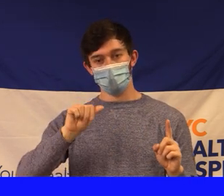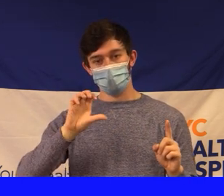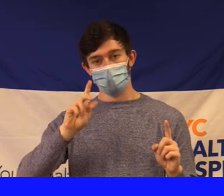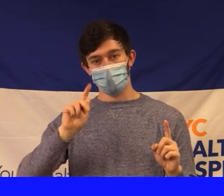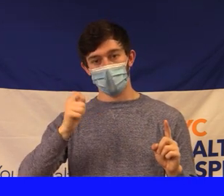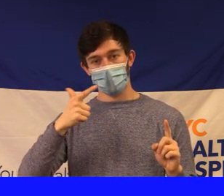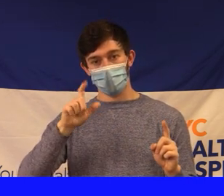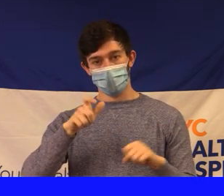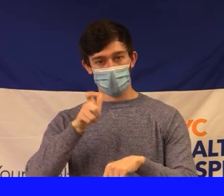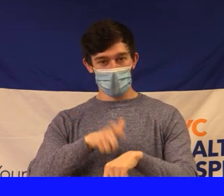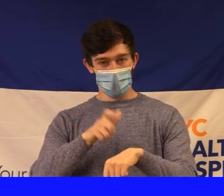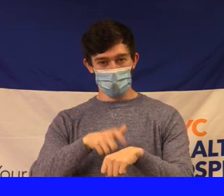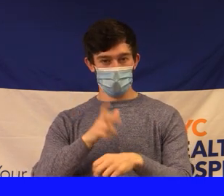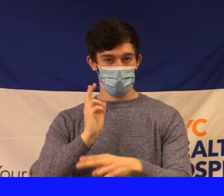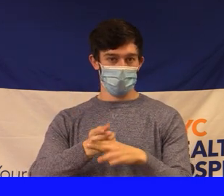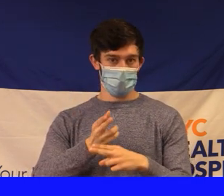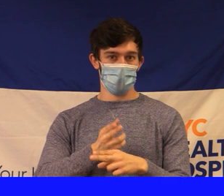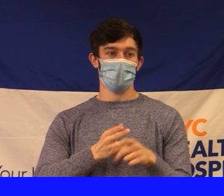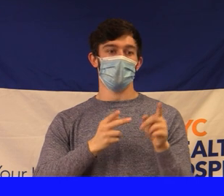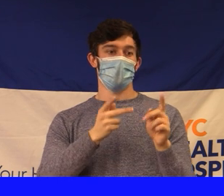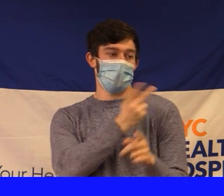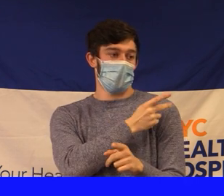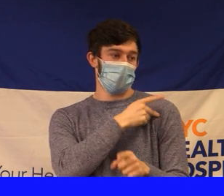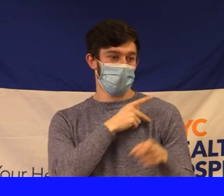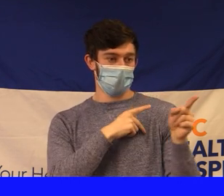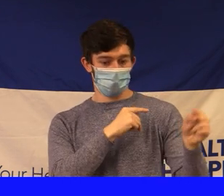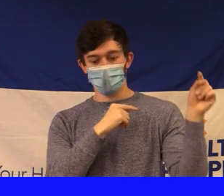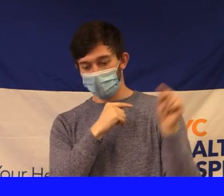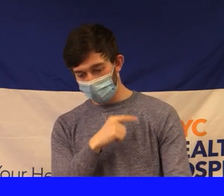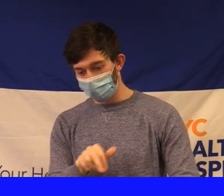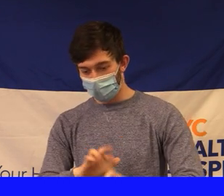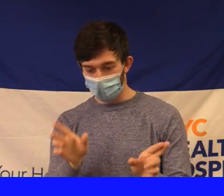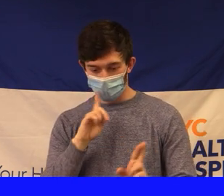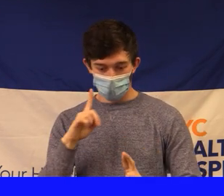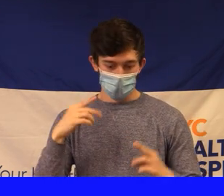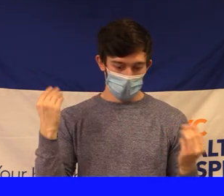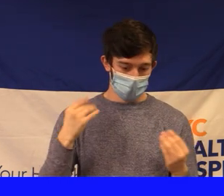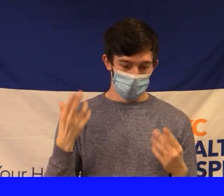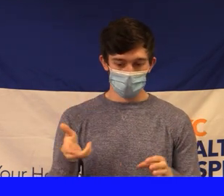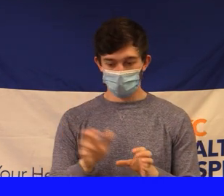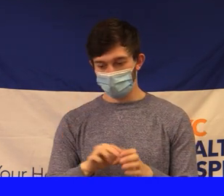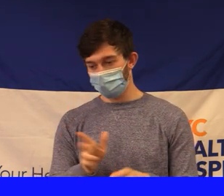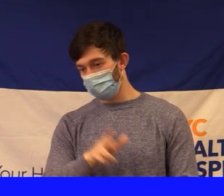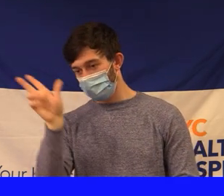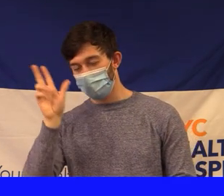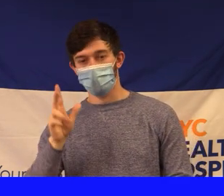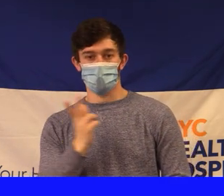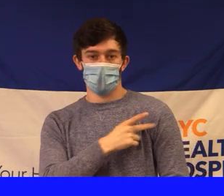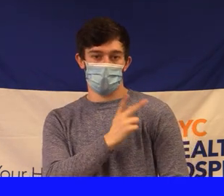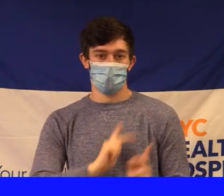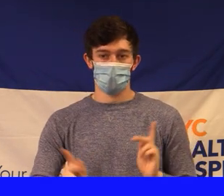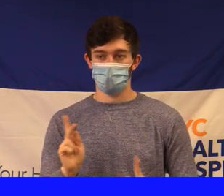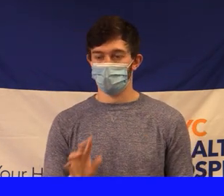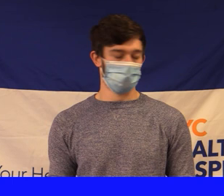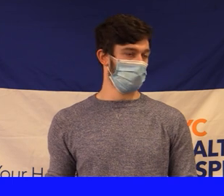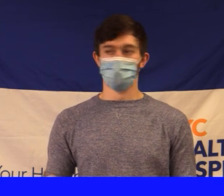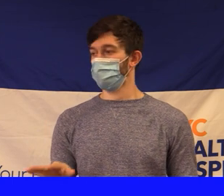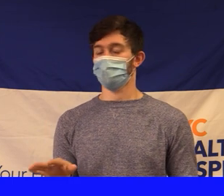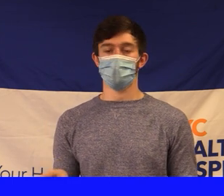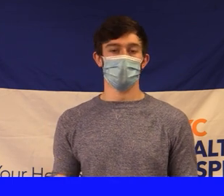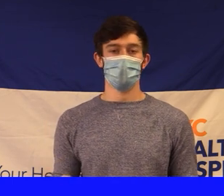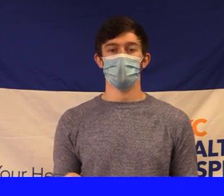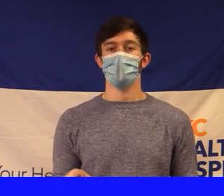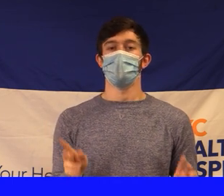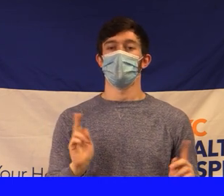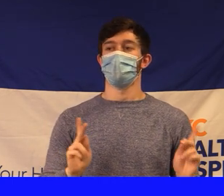a person downstairs, getting all the meds, getting them ready for the ambulance, people are caught off guard, right? There still is this memory of,